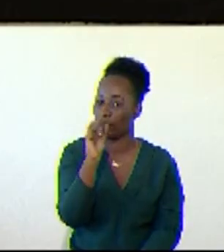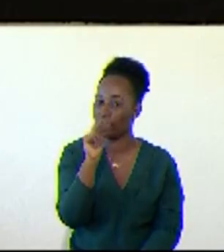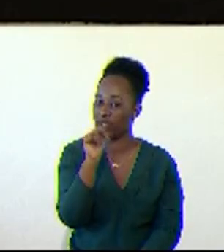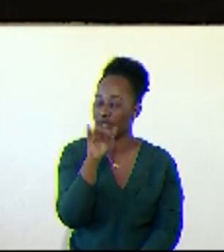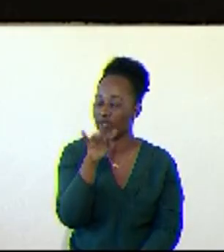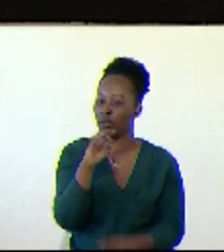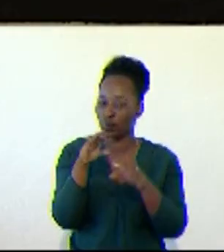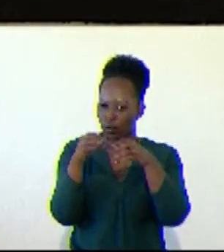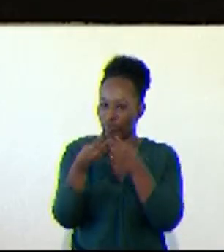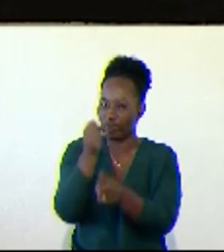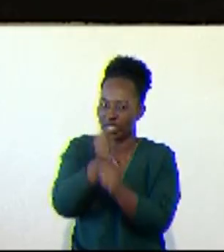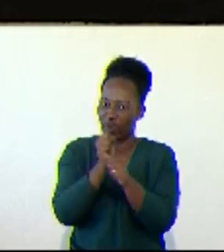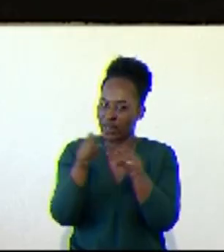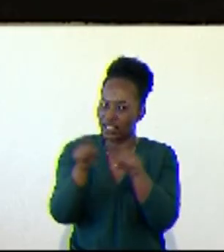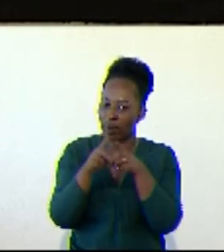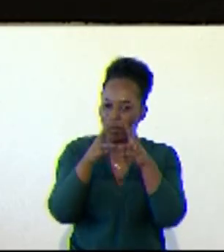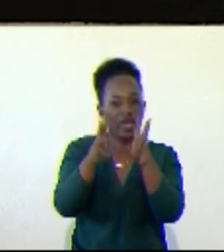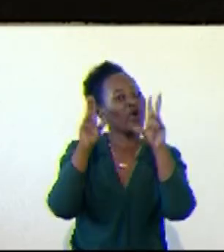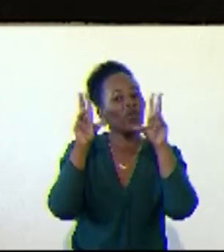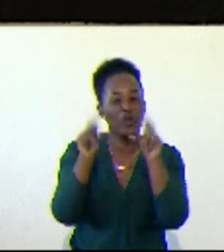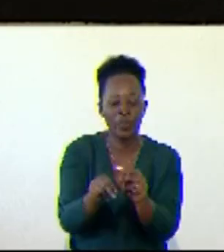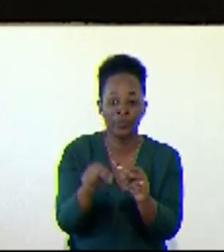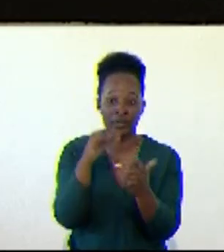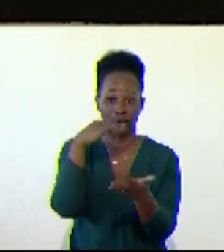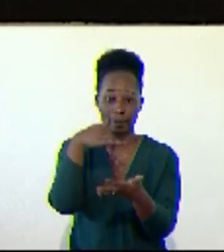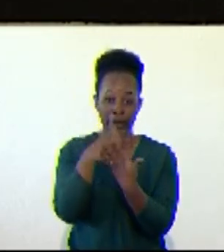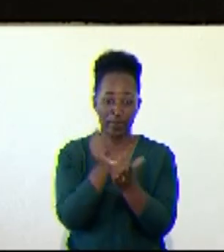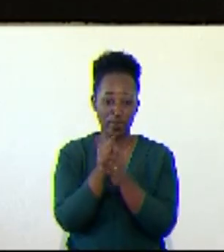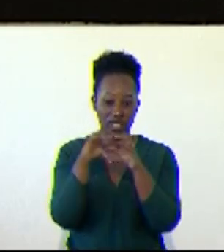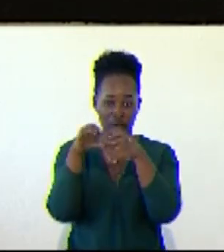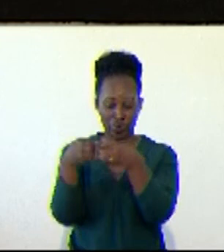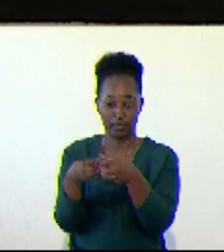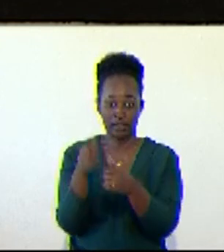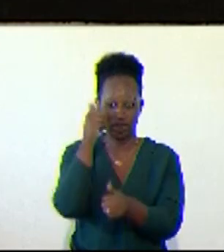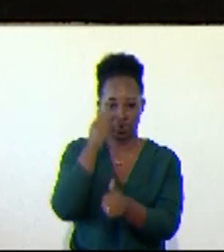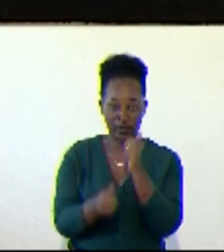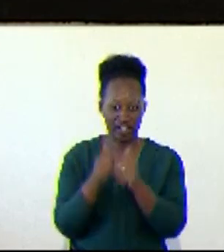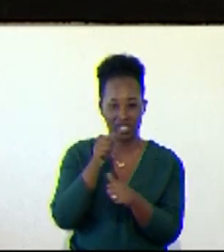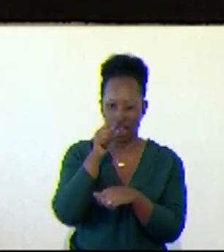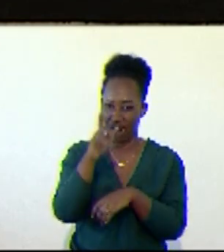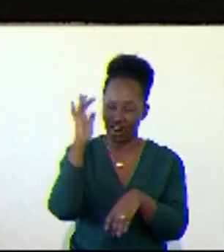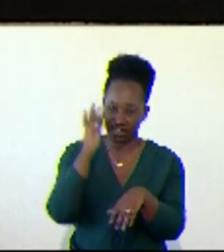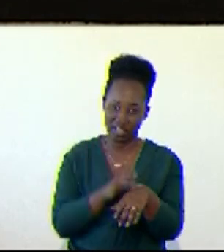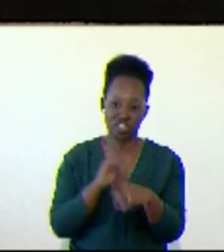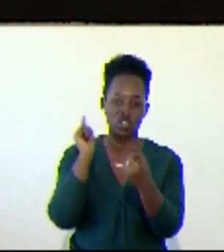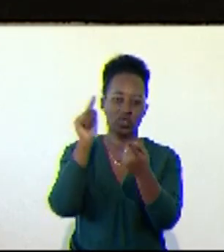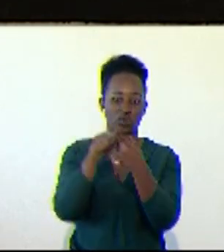in the same way? No, of course, because the groups which are attached to the carbonyl group, they